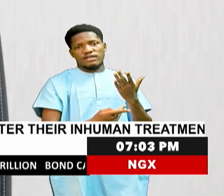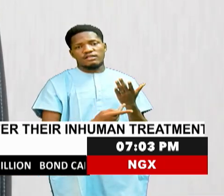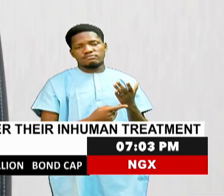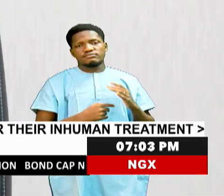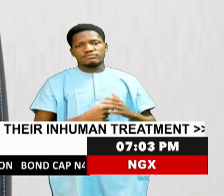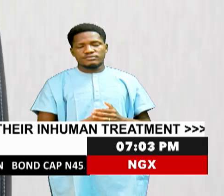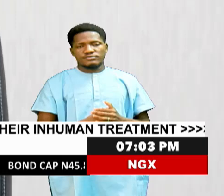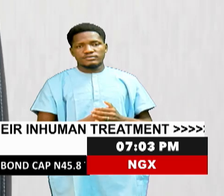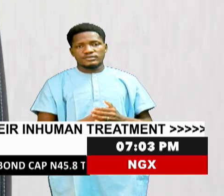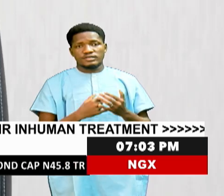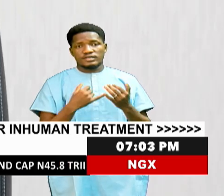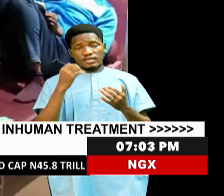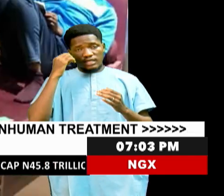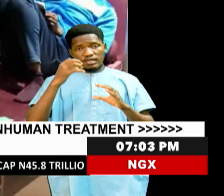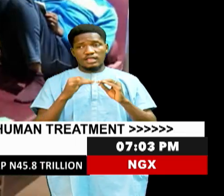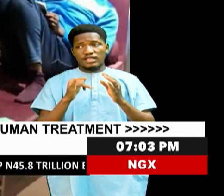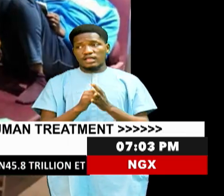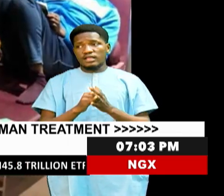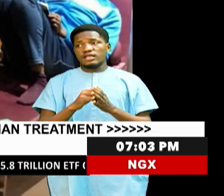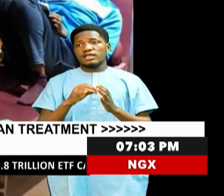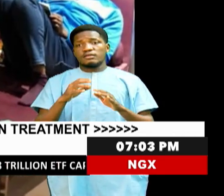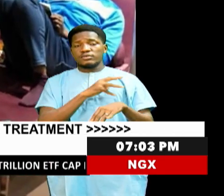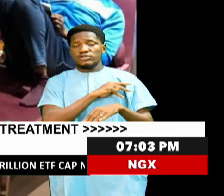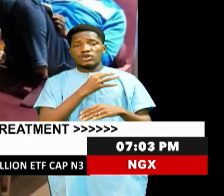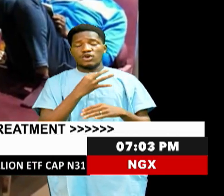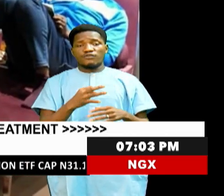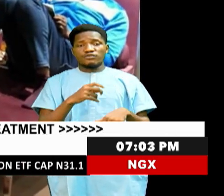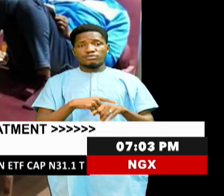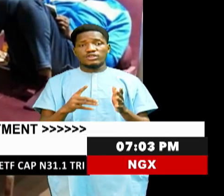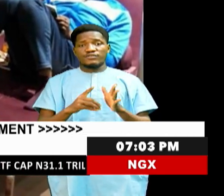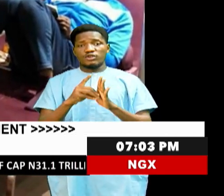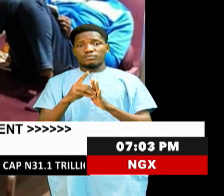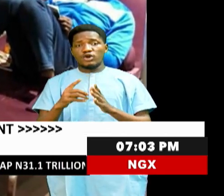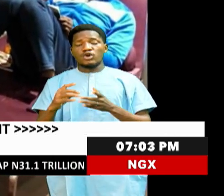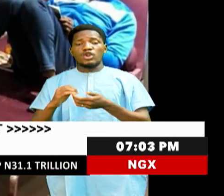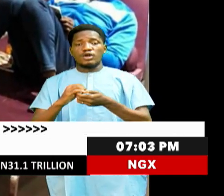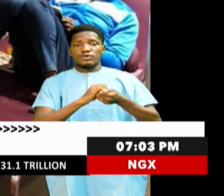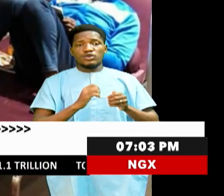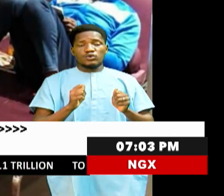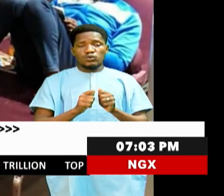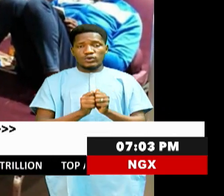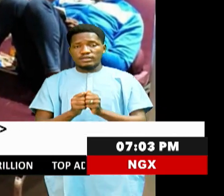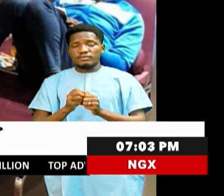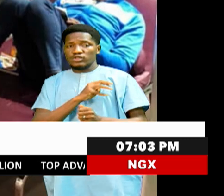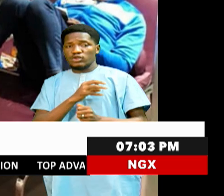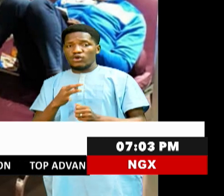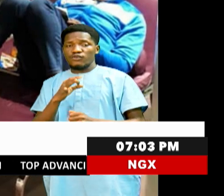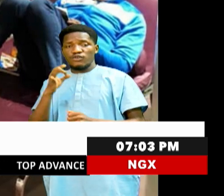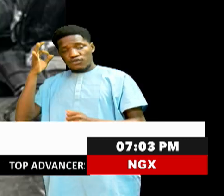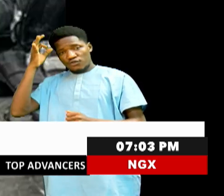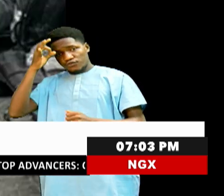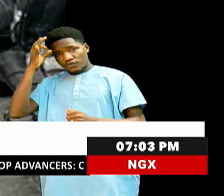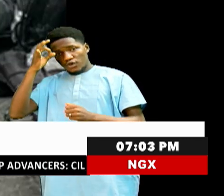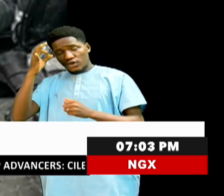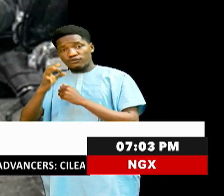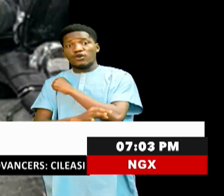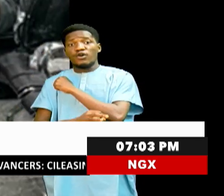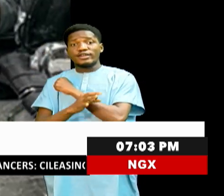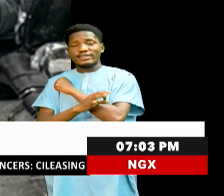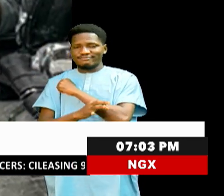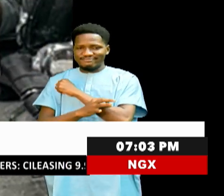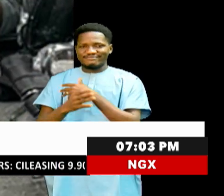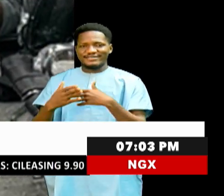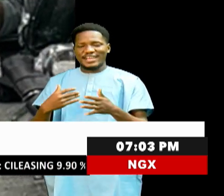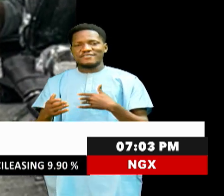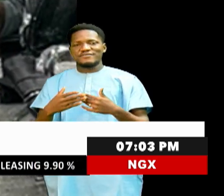Sports Development is collaborating with the Ministry of Foreign Affairs and other relevant stakeholders to ensure the team's prompt and safe return